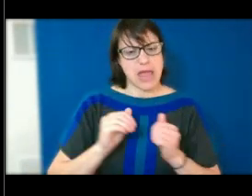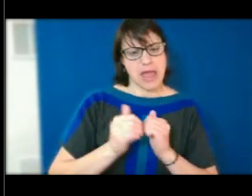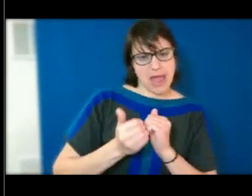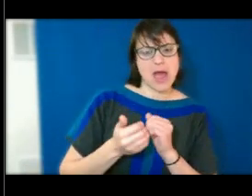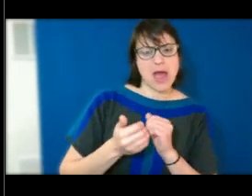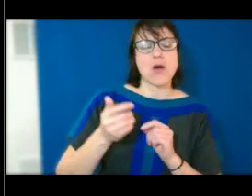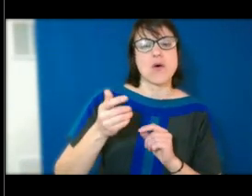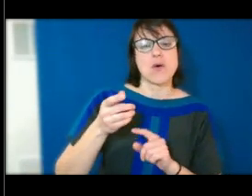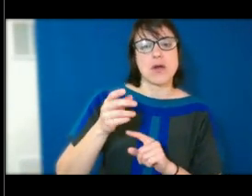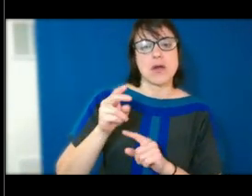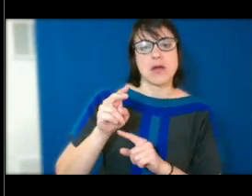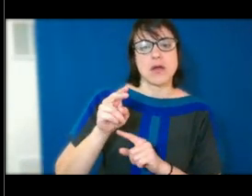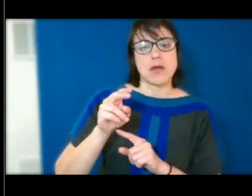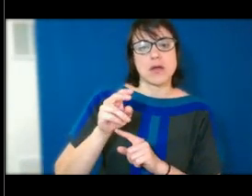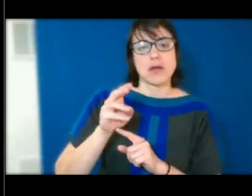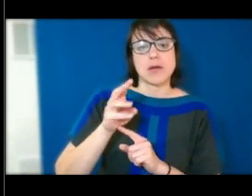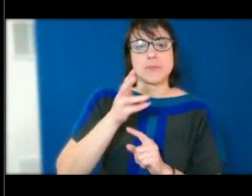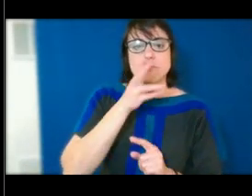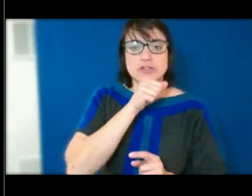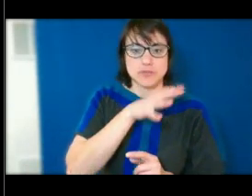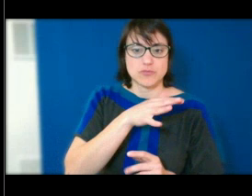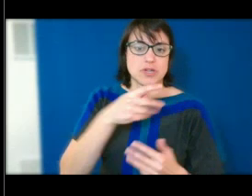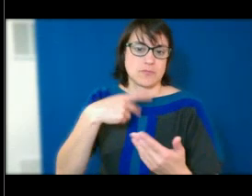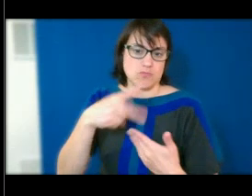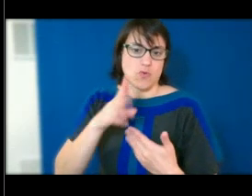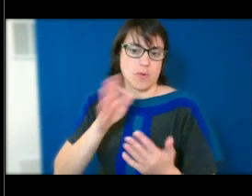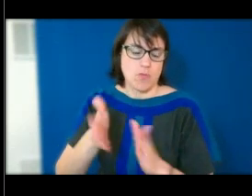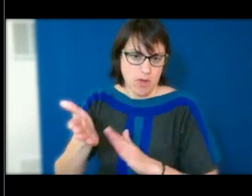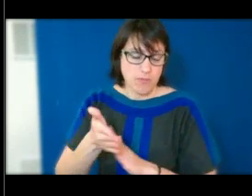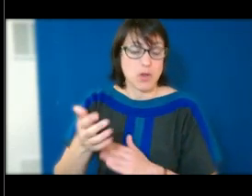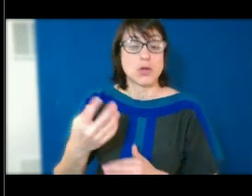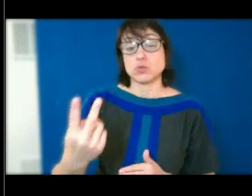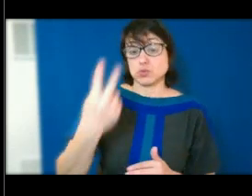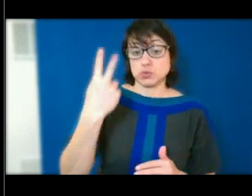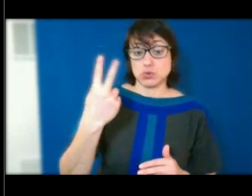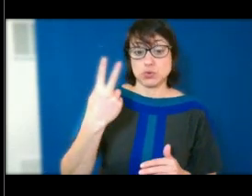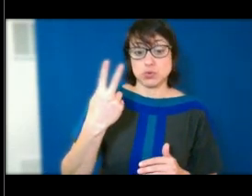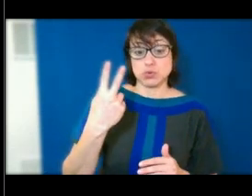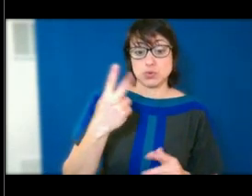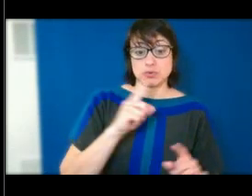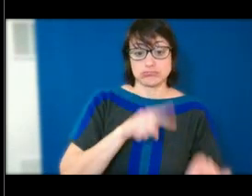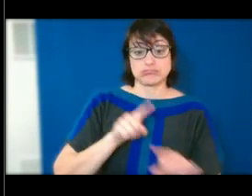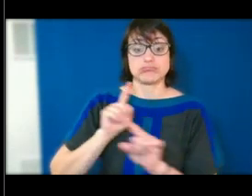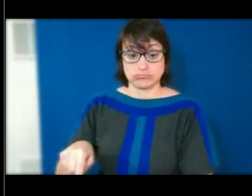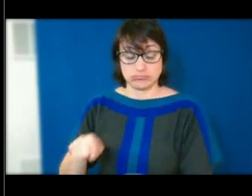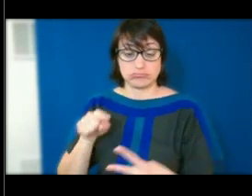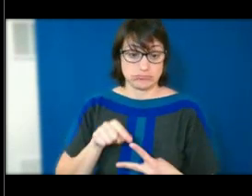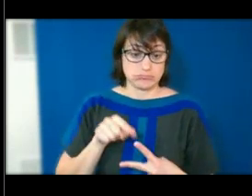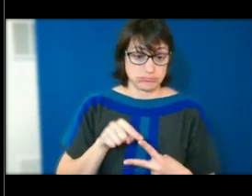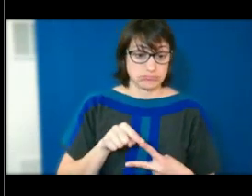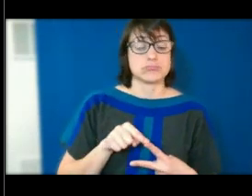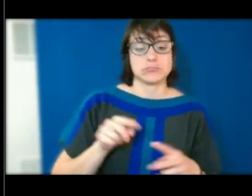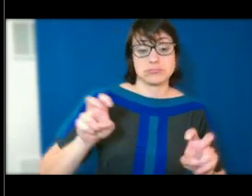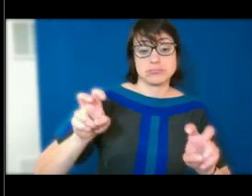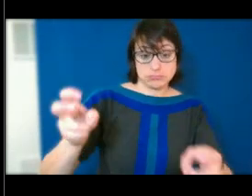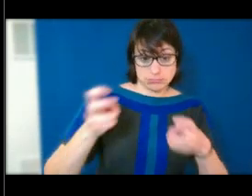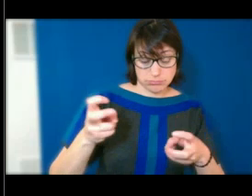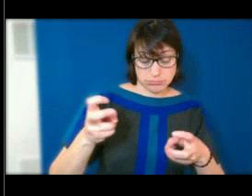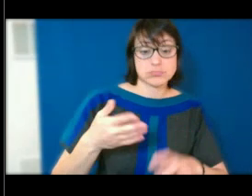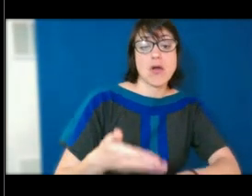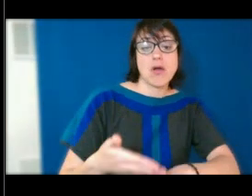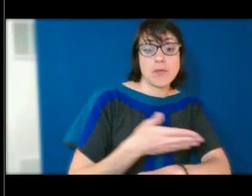have two primary mandates per the legislation. One is to, quote, augment the work of NOAA's Marine Debris Program,